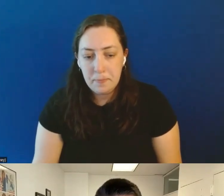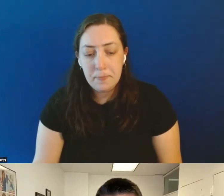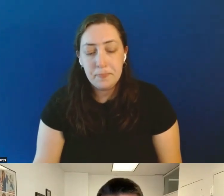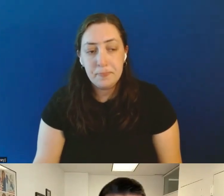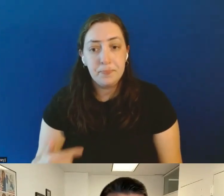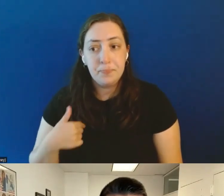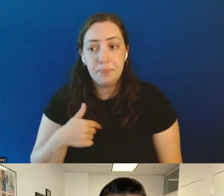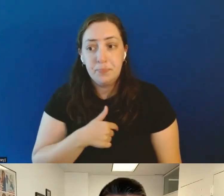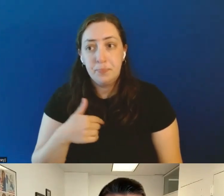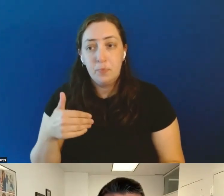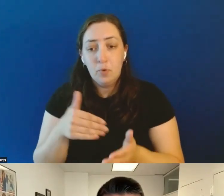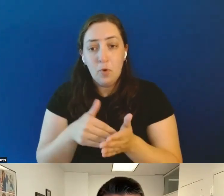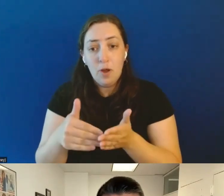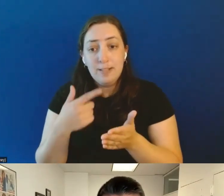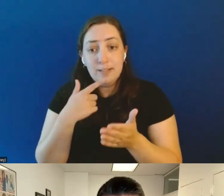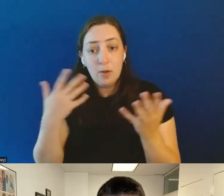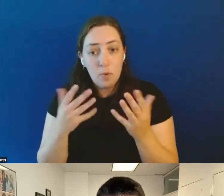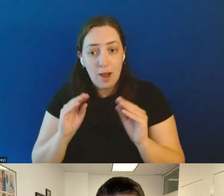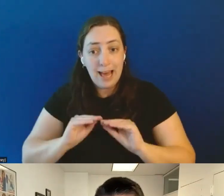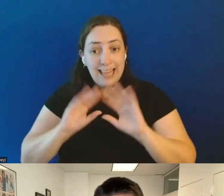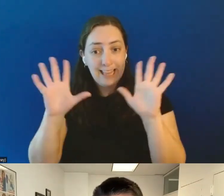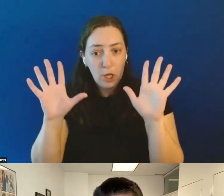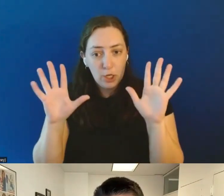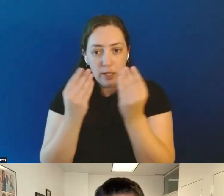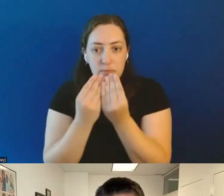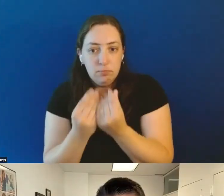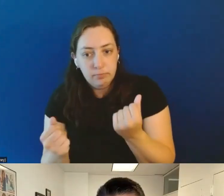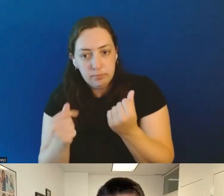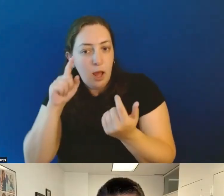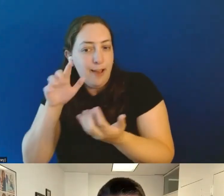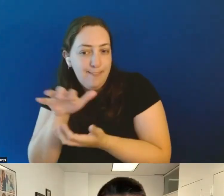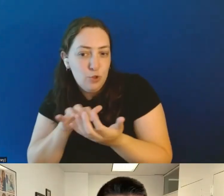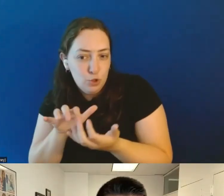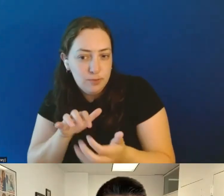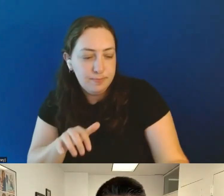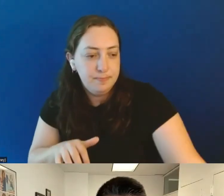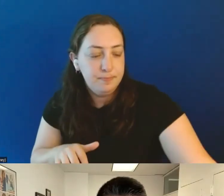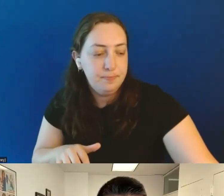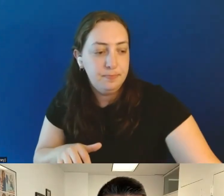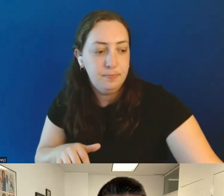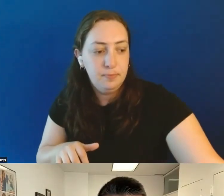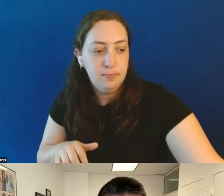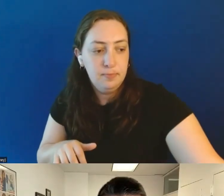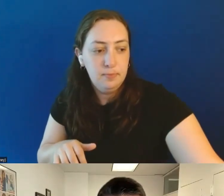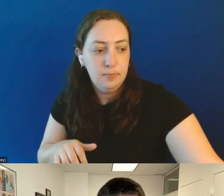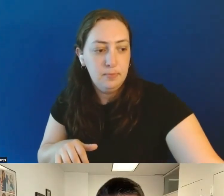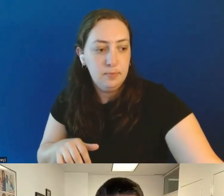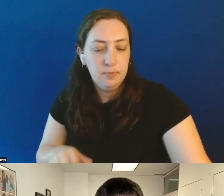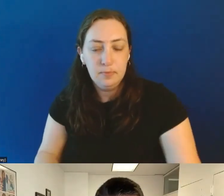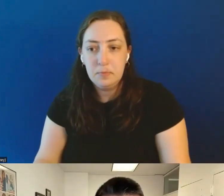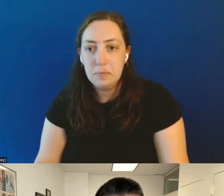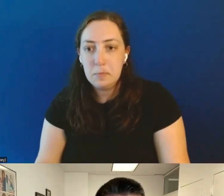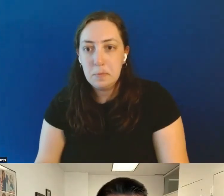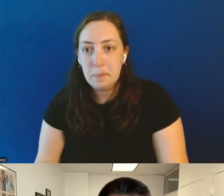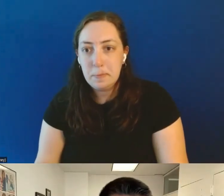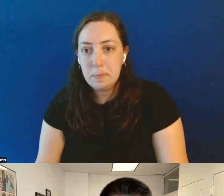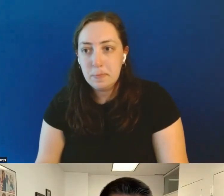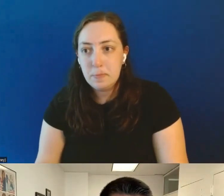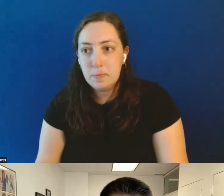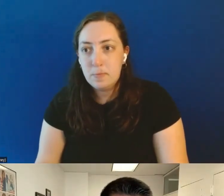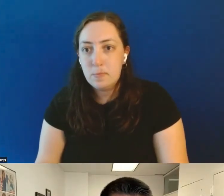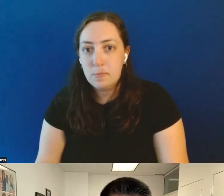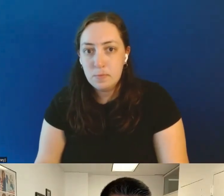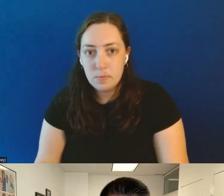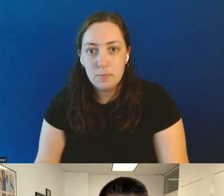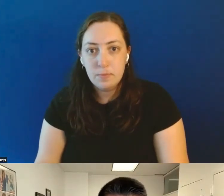clarity is the antidote to confusion. And we hope that we can enlist you as part of the team to spread that